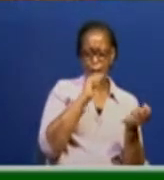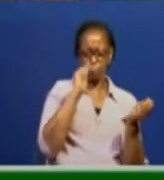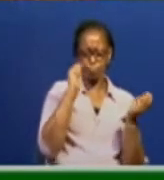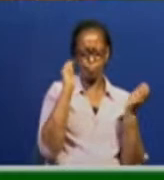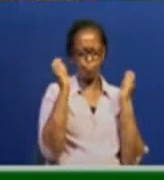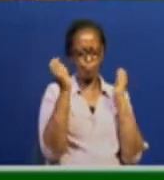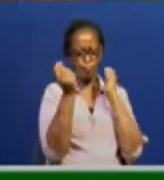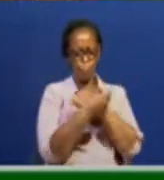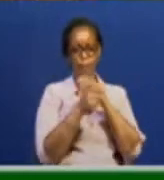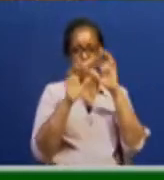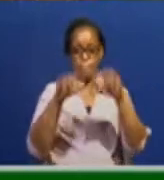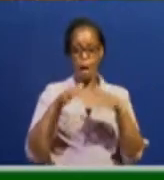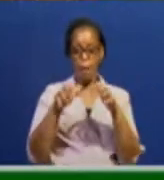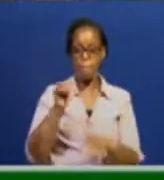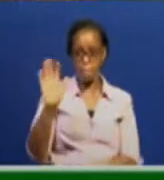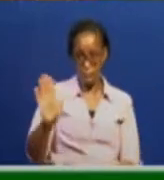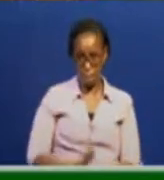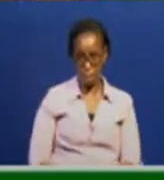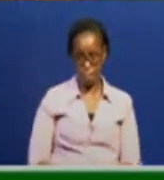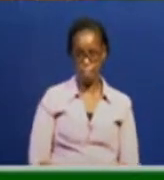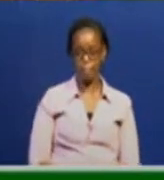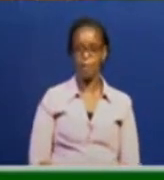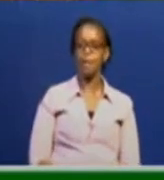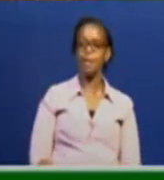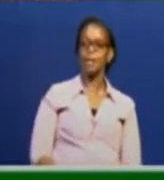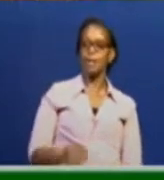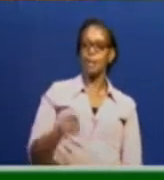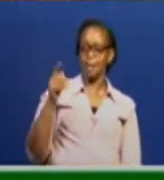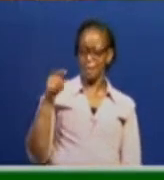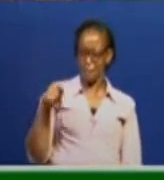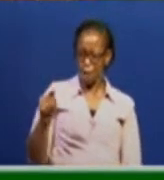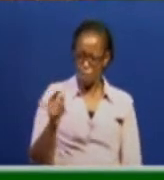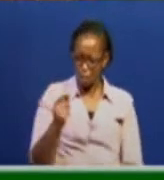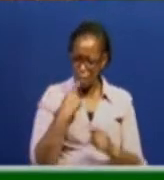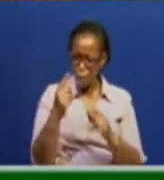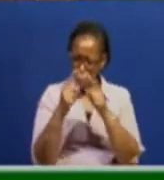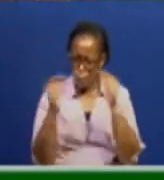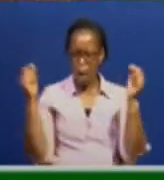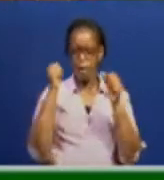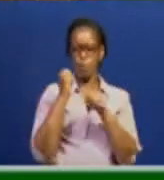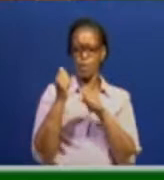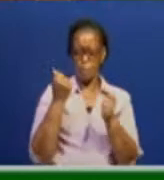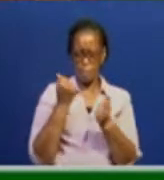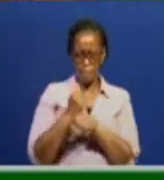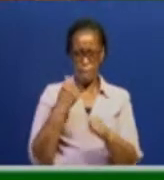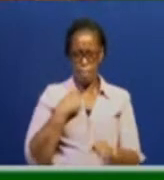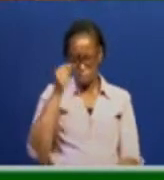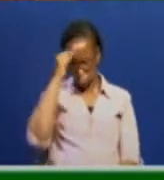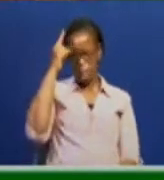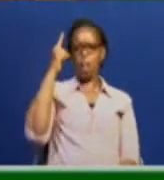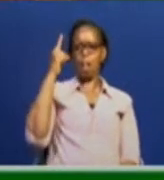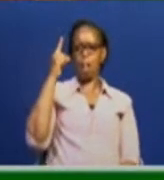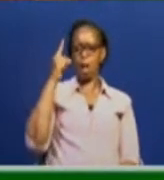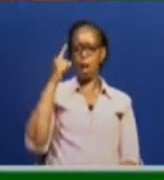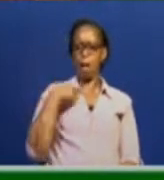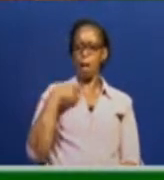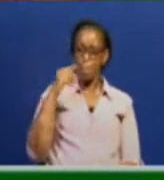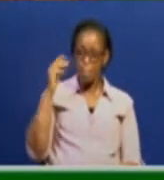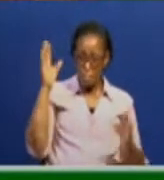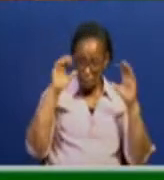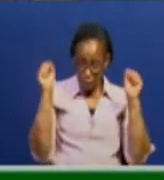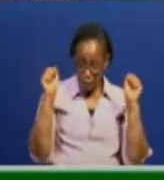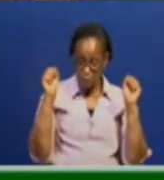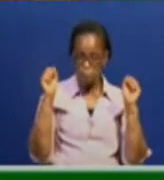farm. With a phrase that struck my mind, he simply told me, Mr. President, shamba